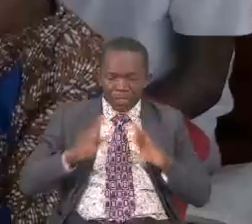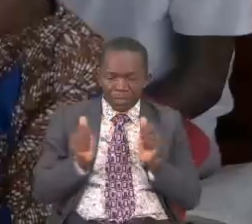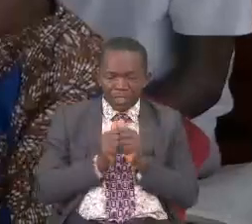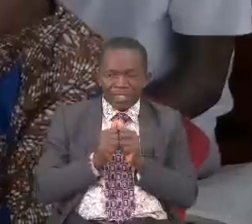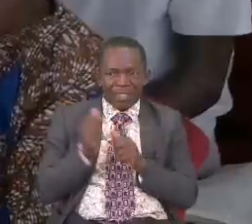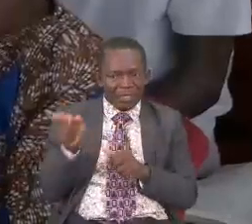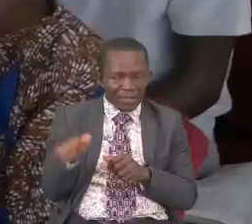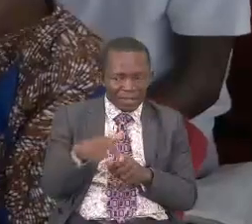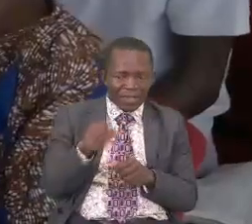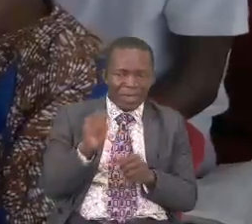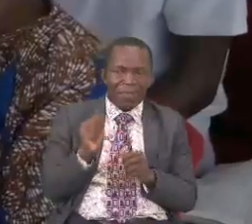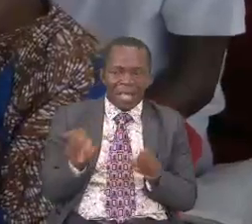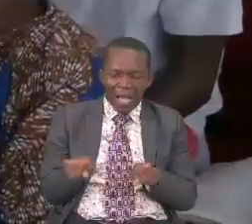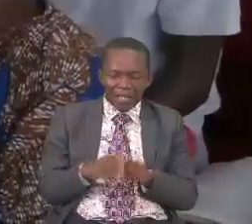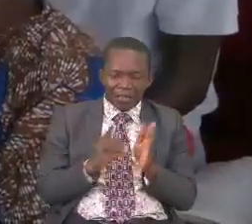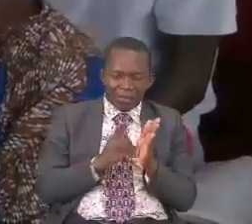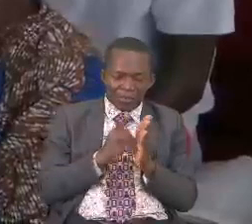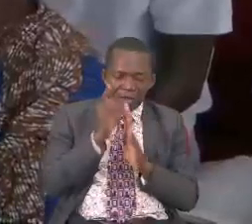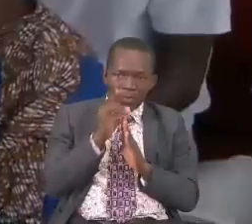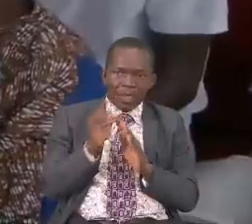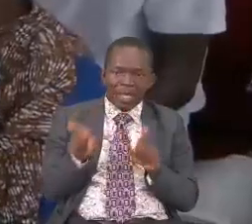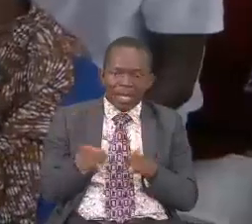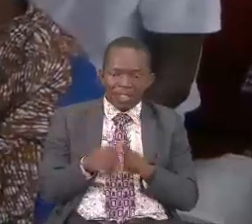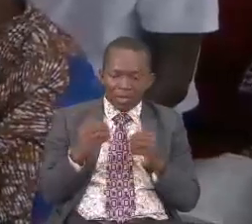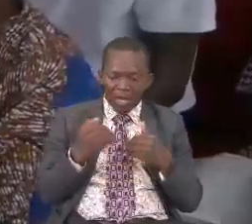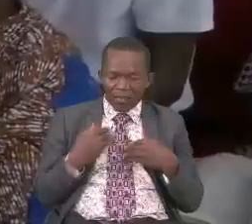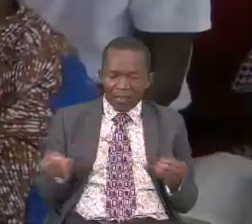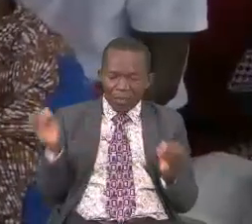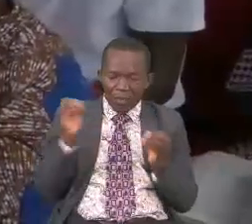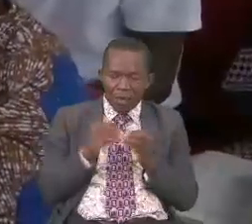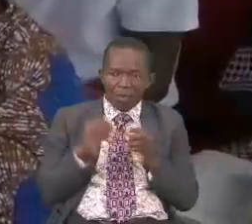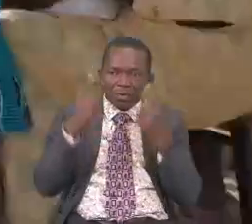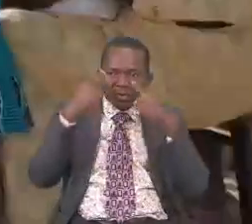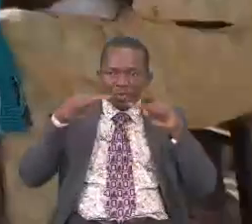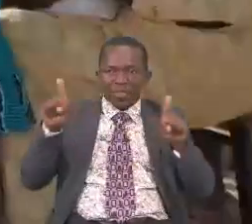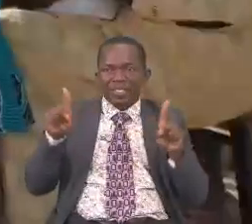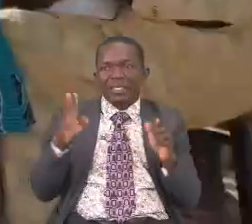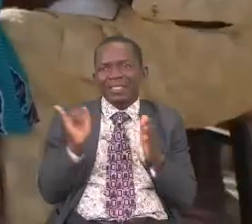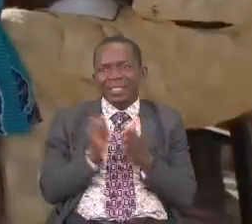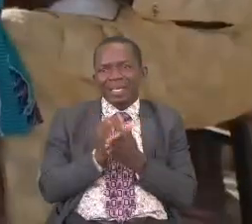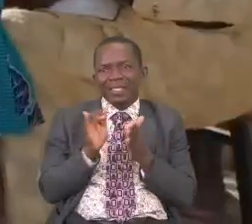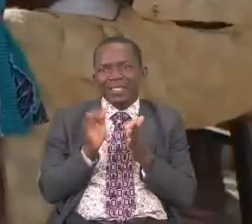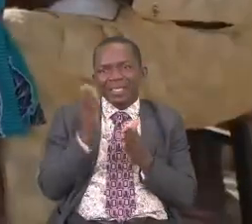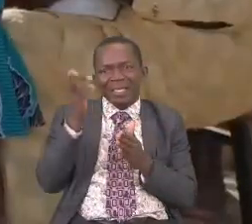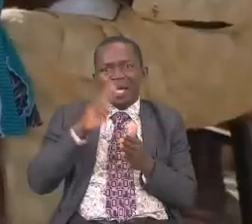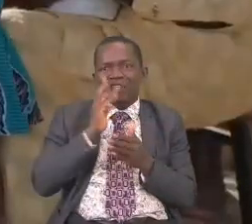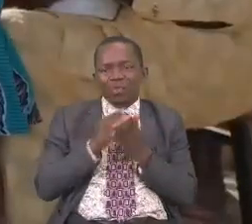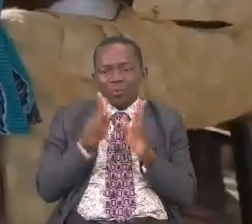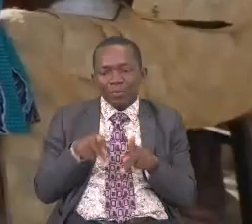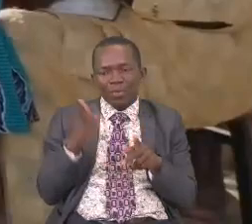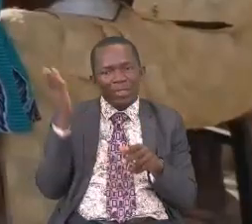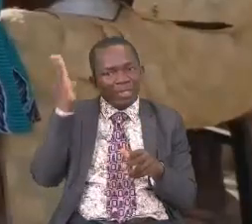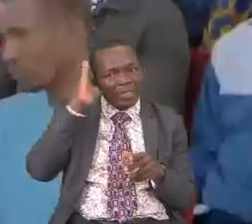are developing as you are growing as you are happy more success the people people that will be jealous of you there'll be people